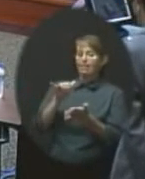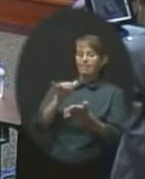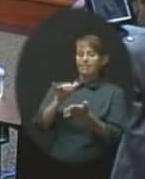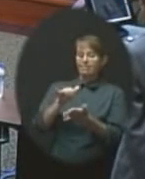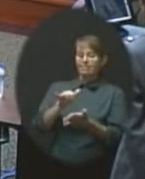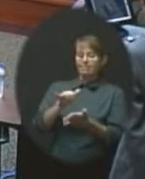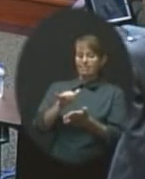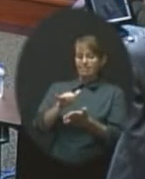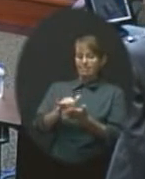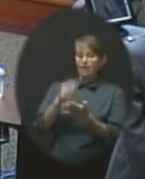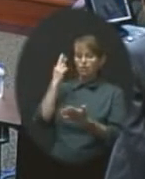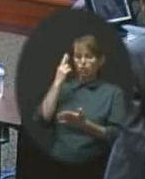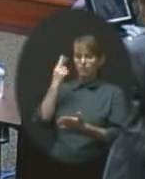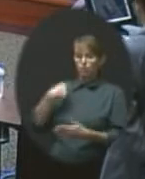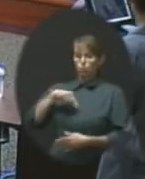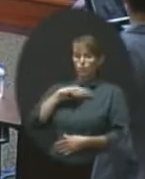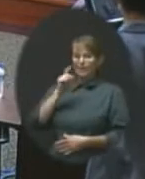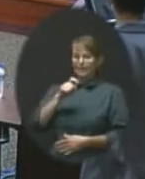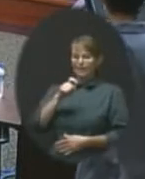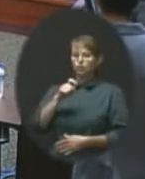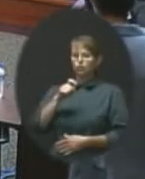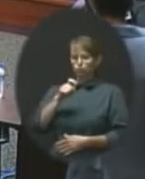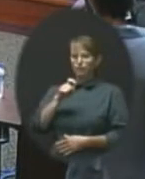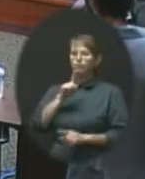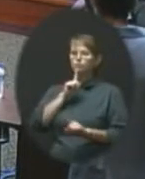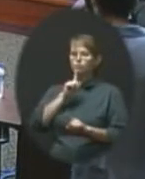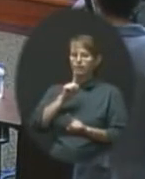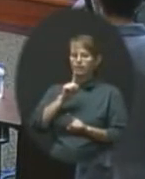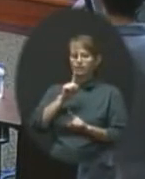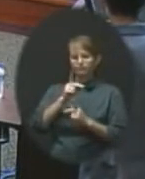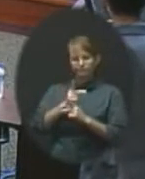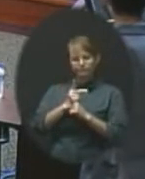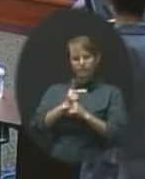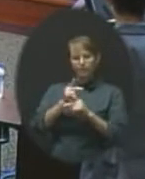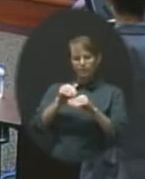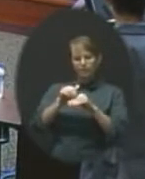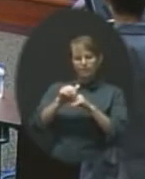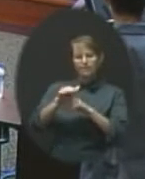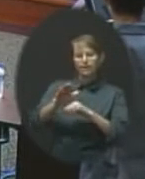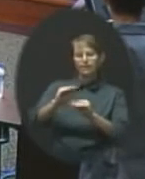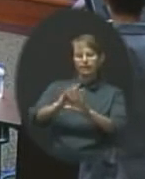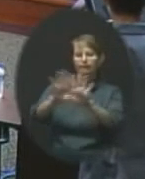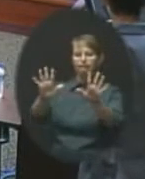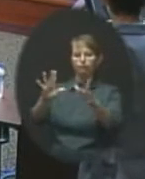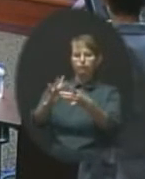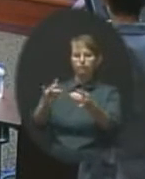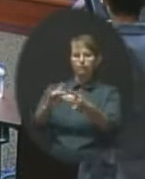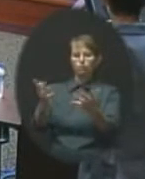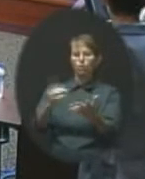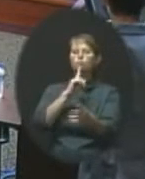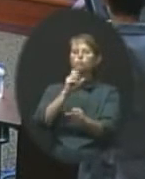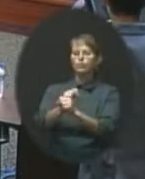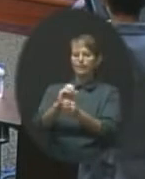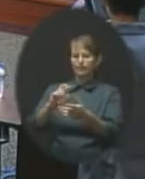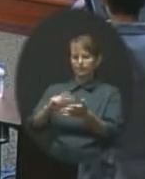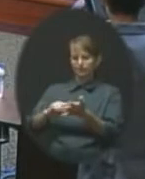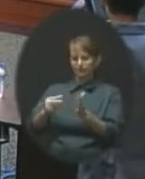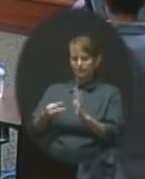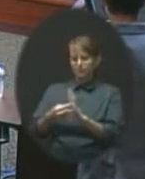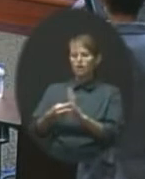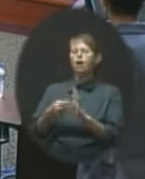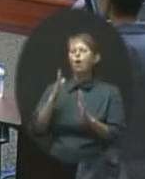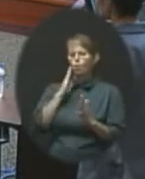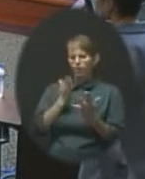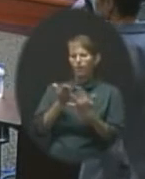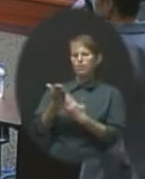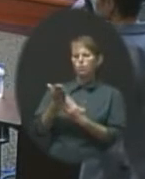about sending a clear message of what this really means. And I think some of that will come through the communications that, as I work with